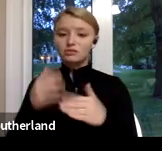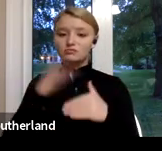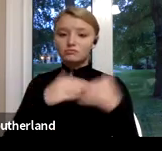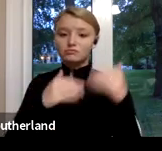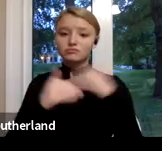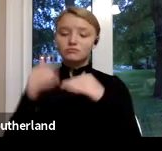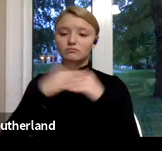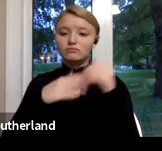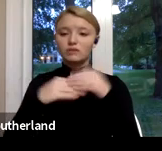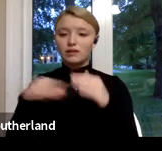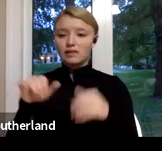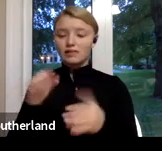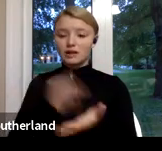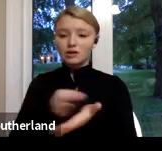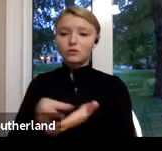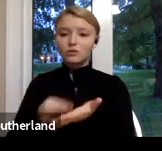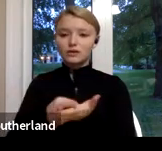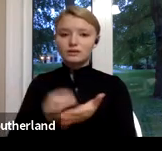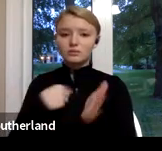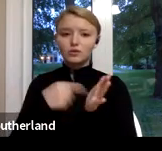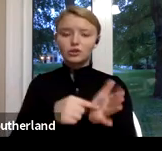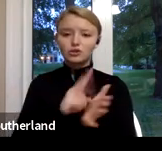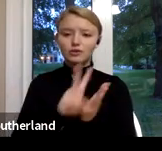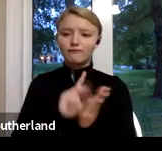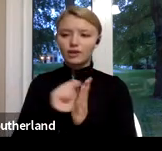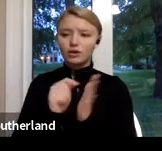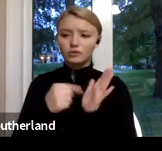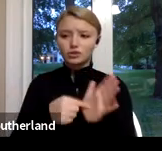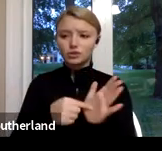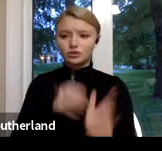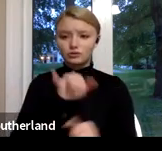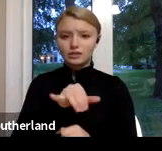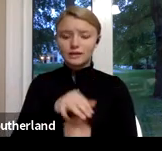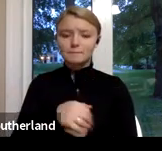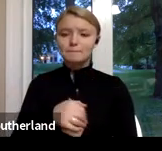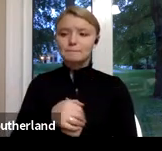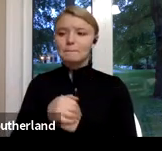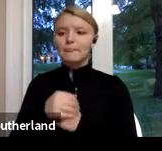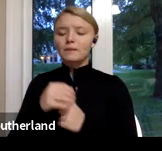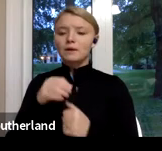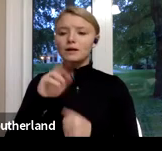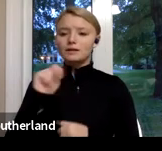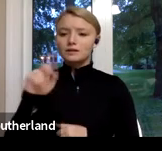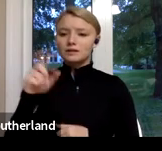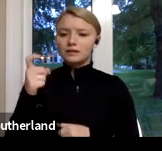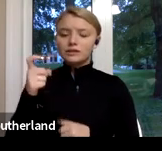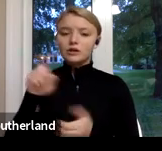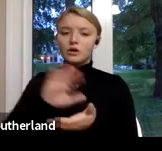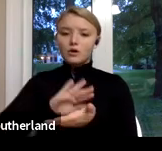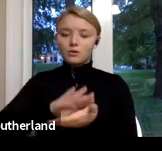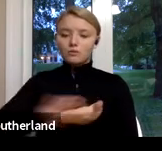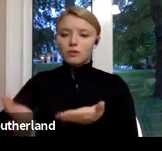coins. And we're going to show you a video that shows that here in just a second. But Ningxia wipes that doorway